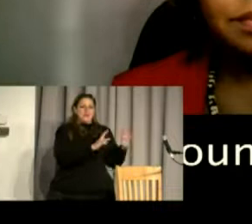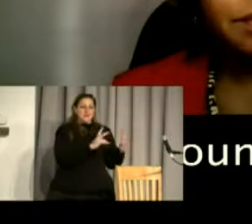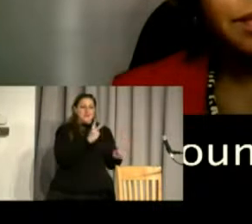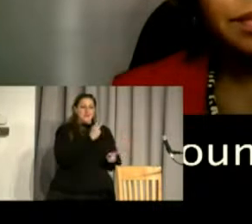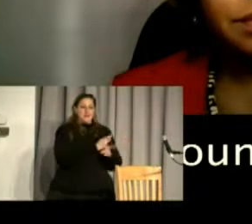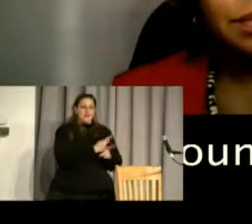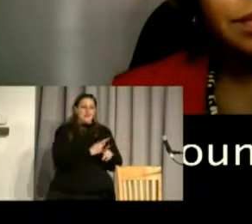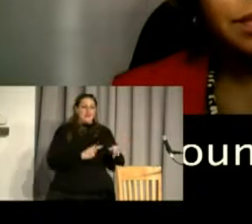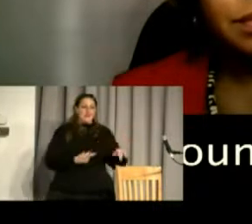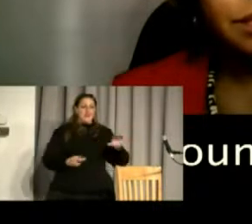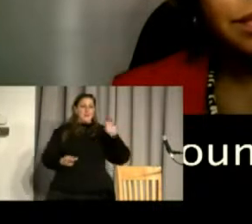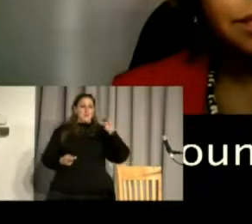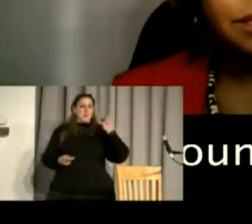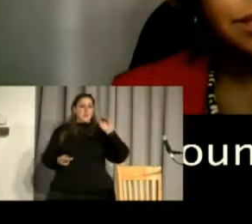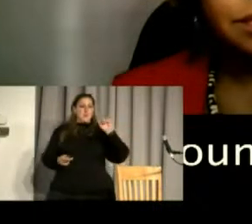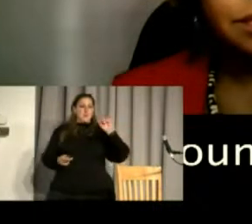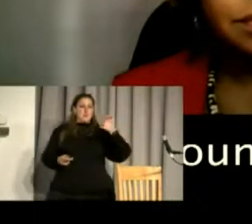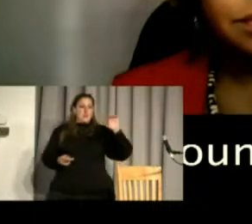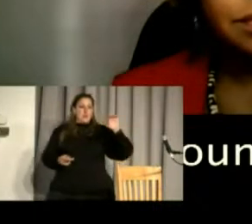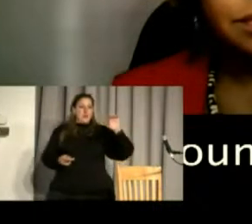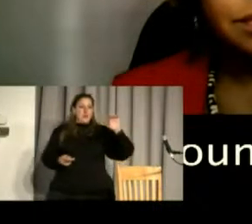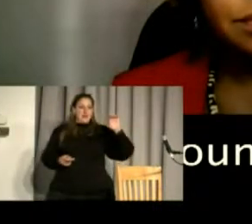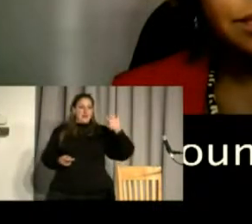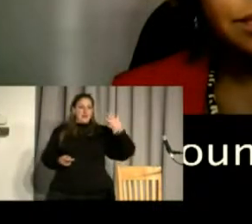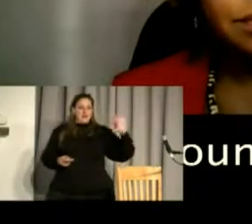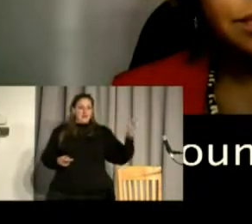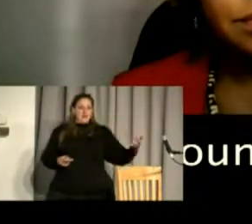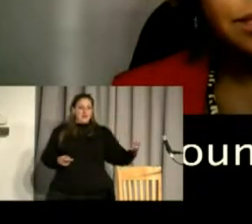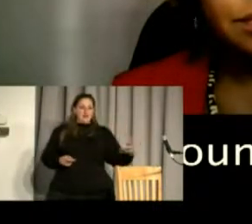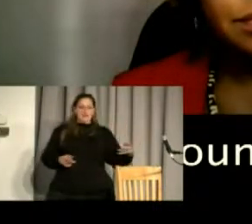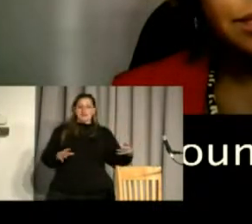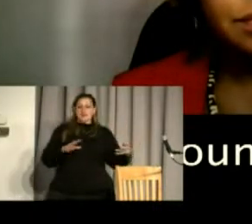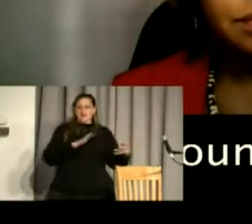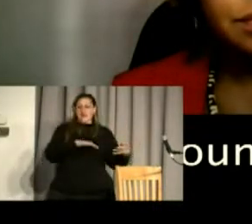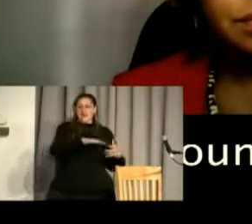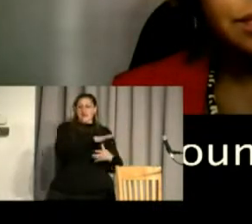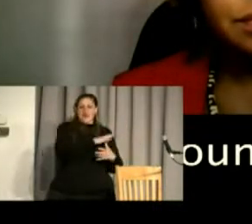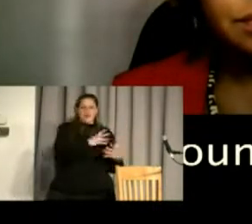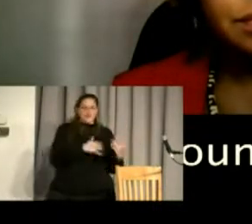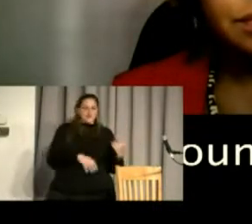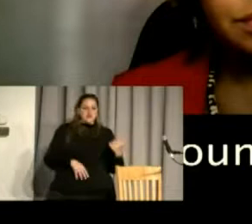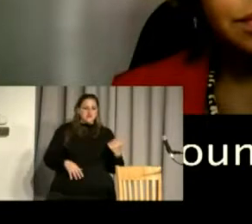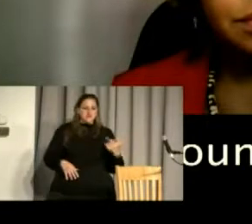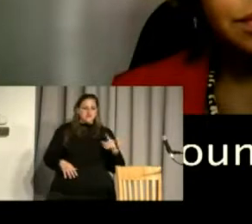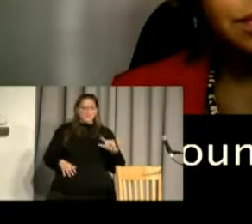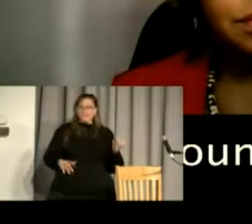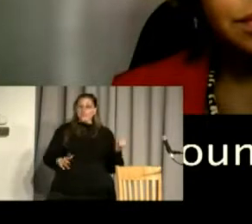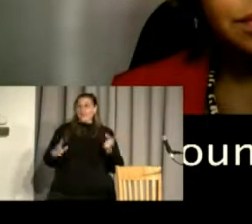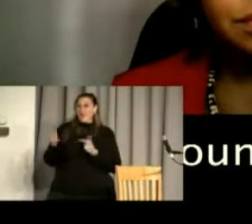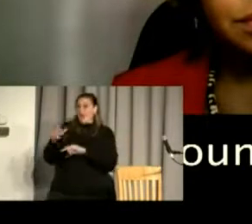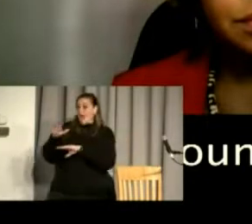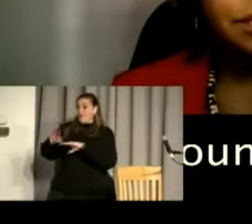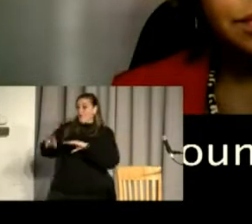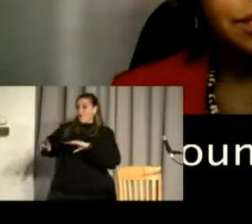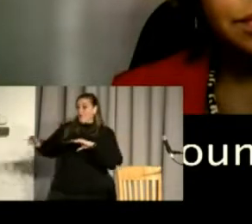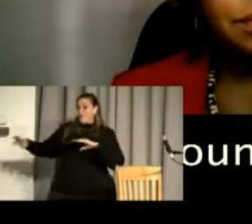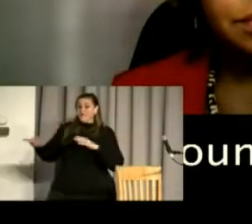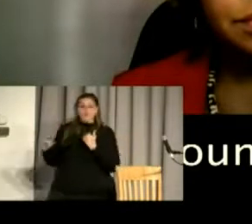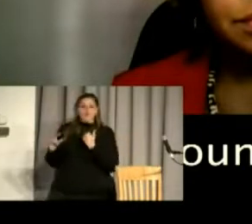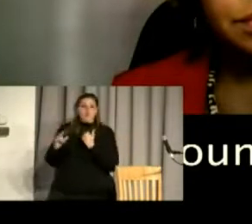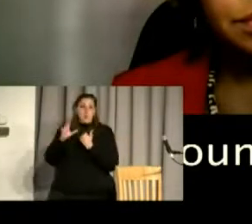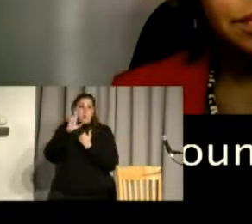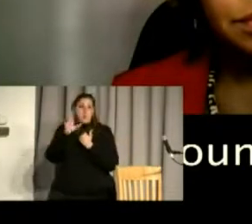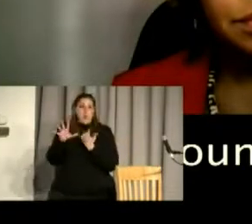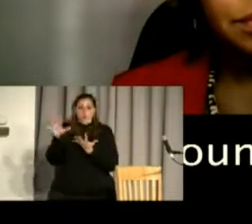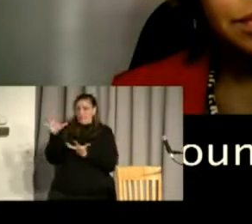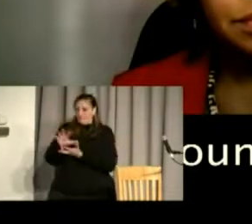Mosaic Corporation's diammonium phosphate fertilizer plant. The other 3 are at risk of desecration